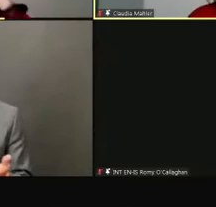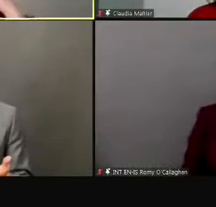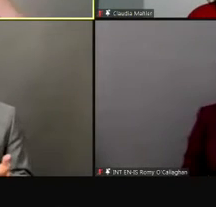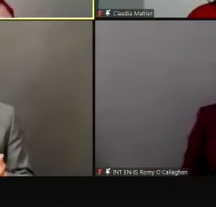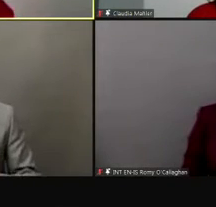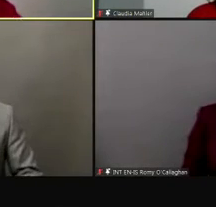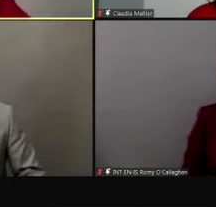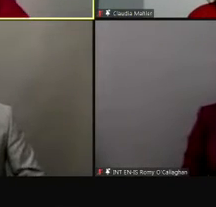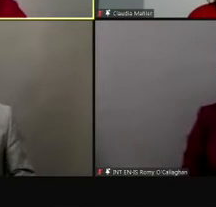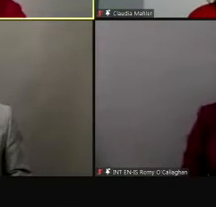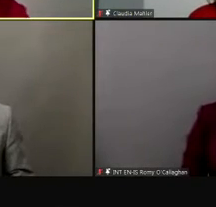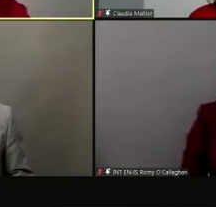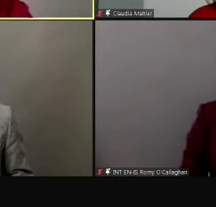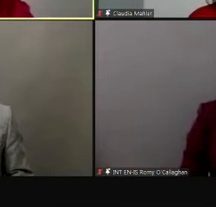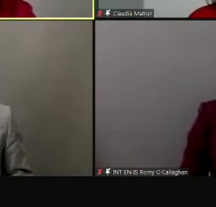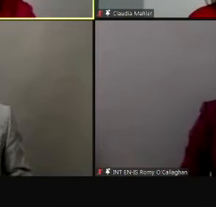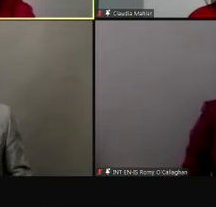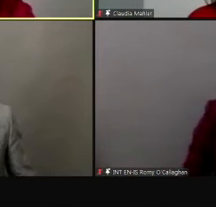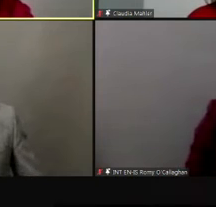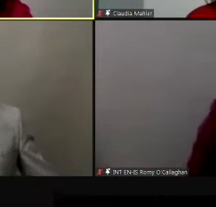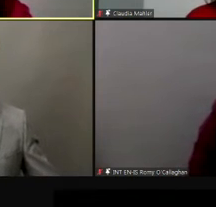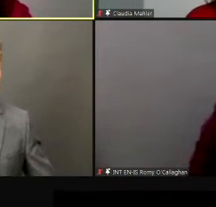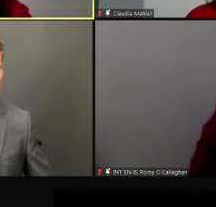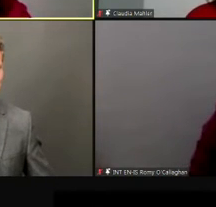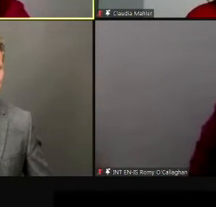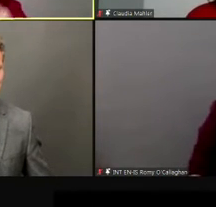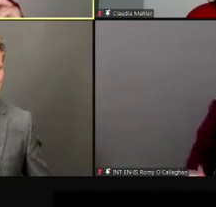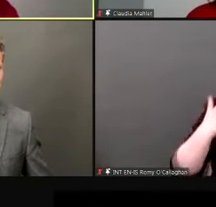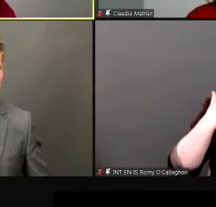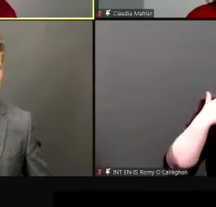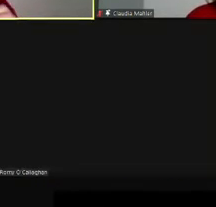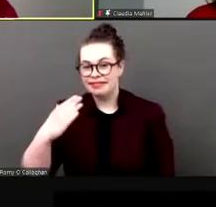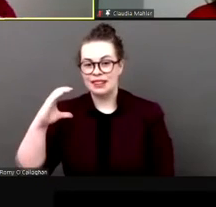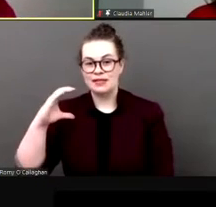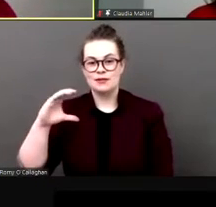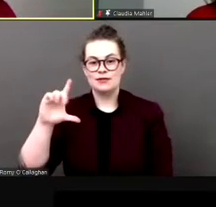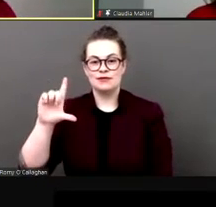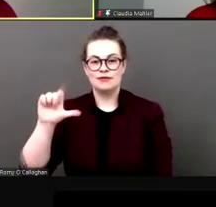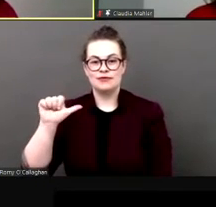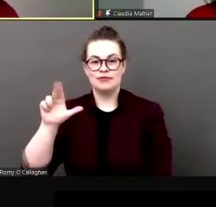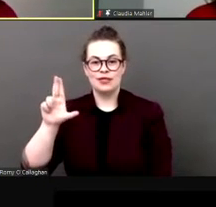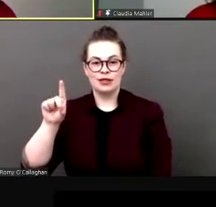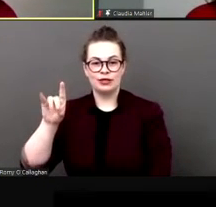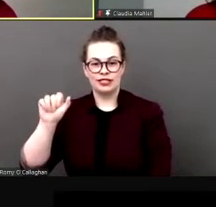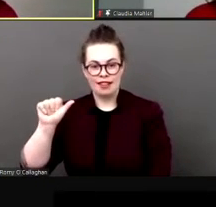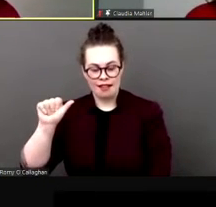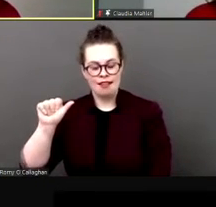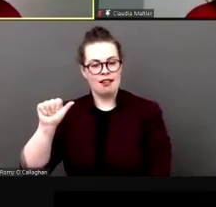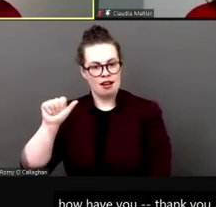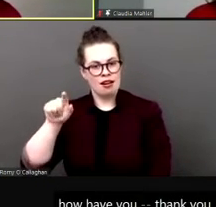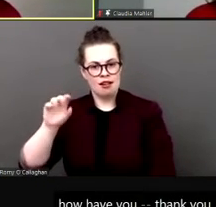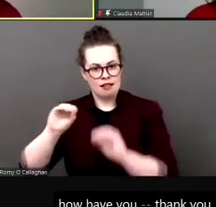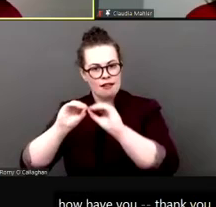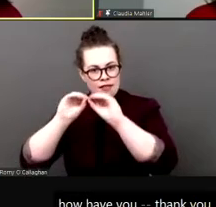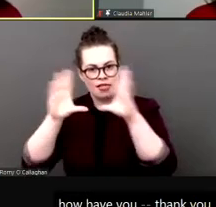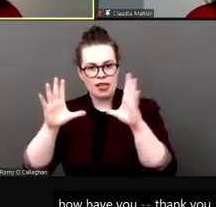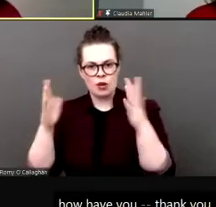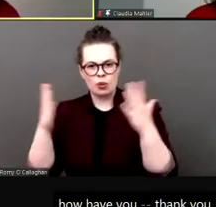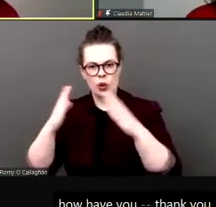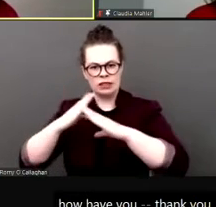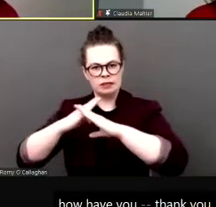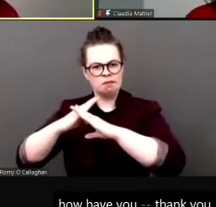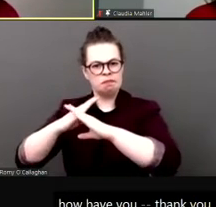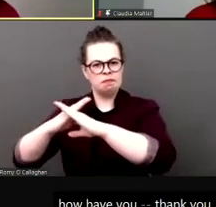And Jared, and how have you, thank you, Claudia, and you have identified all those particular obstacles for older persons that are not adequately covered